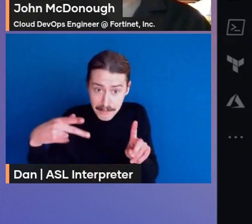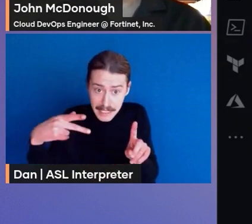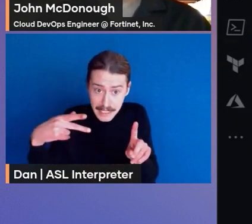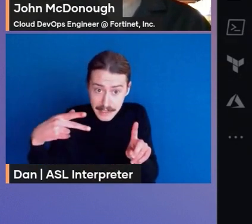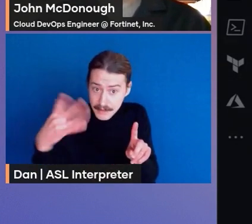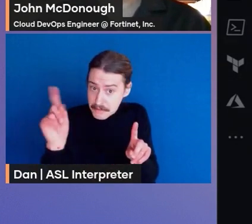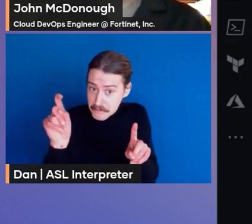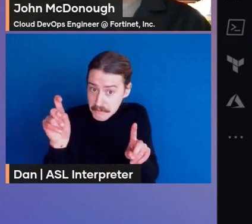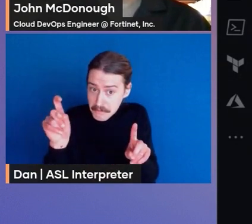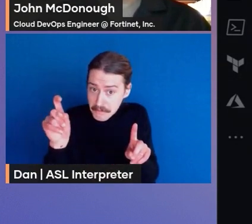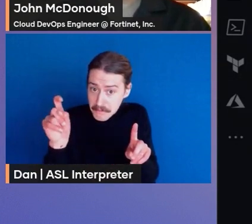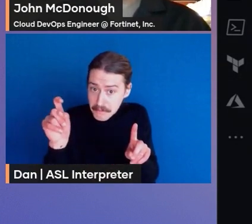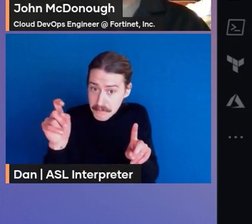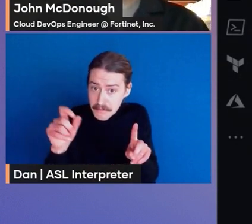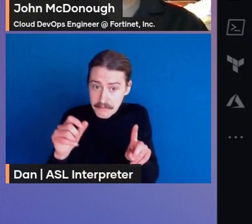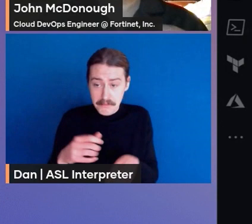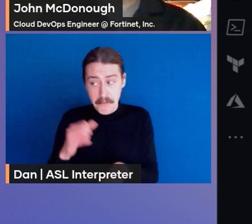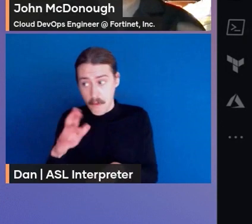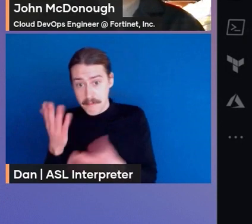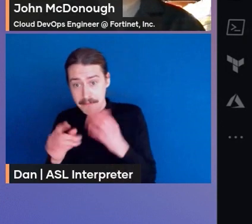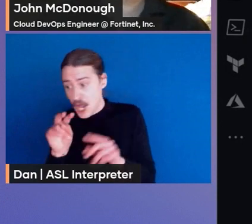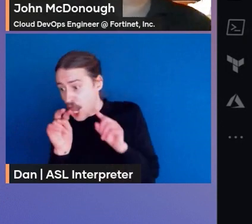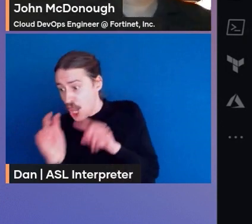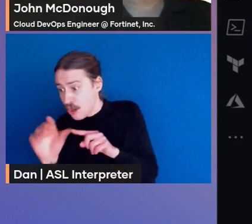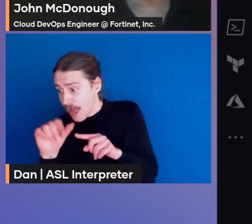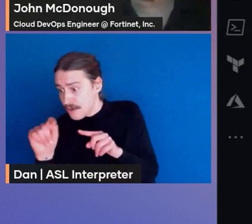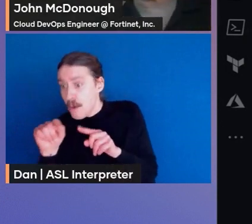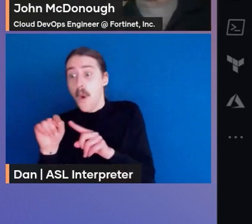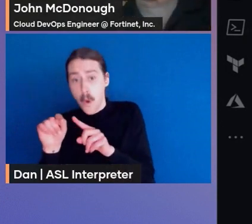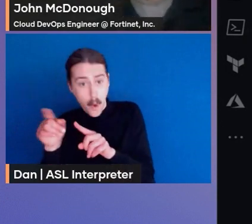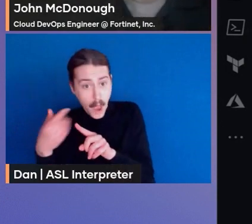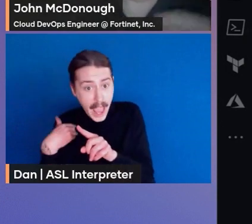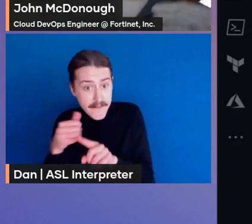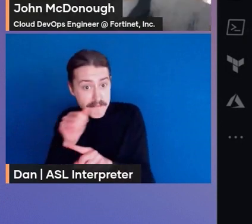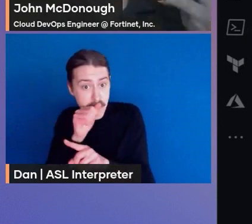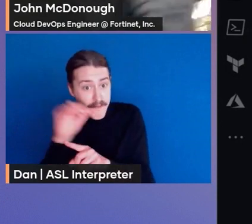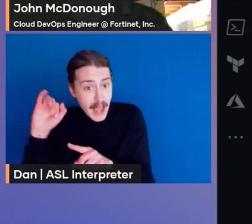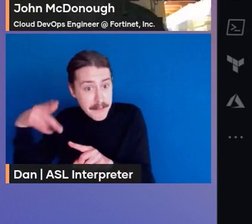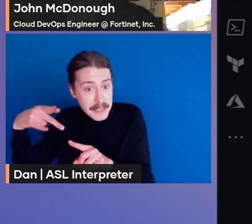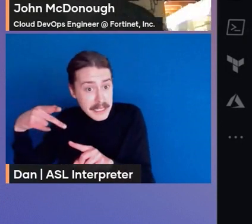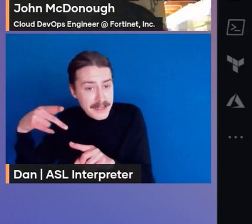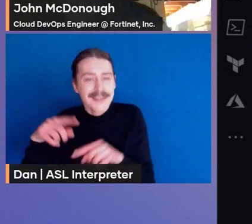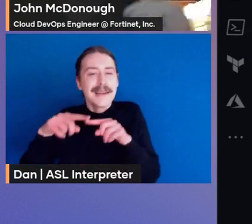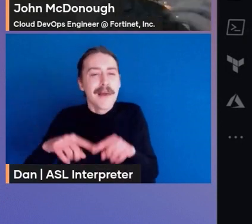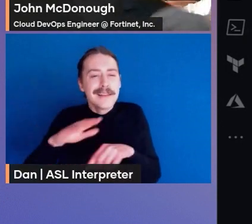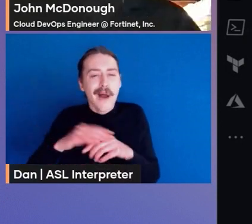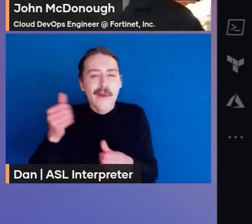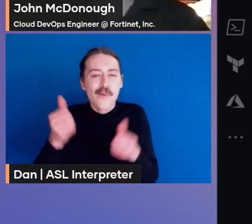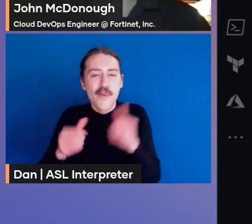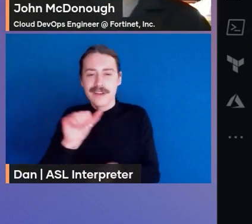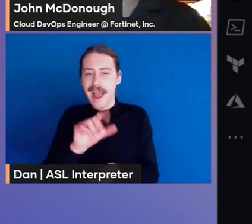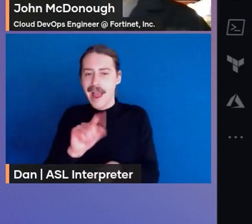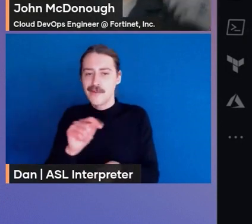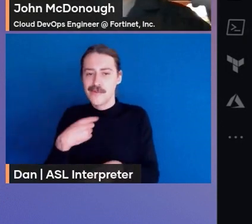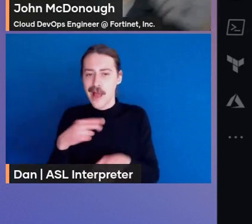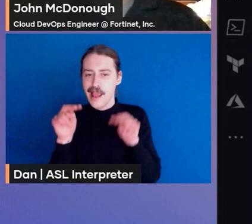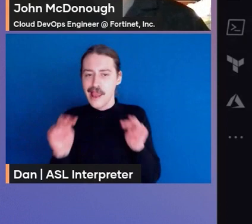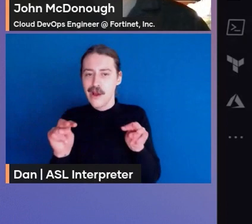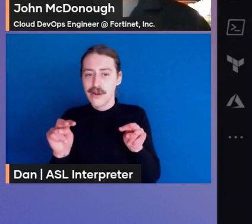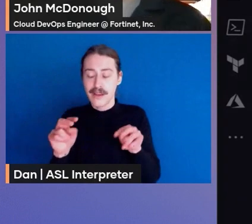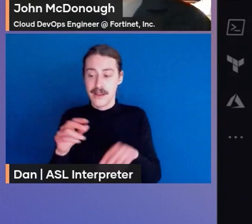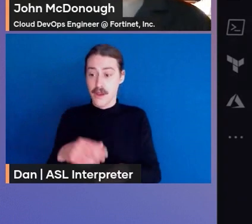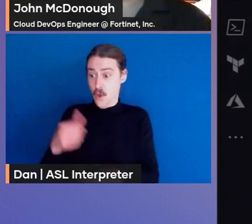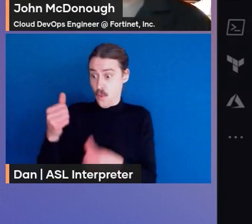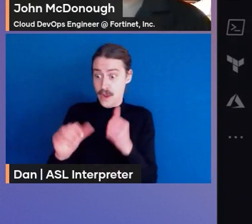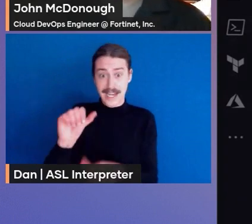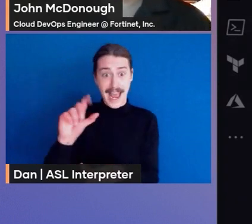is private IP address in there? And depending on which attribute exists, that's how I determine what object I'm going to make, what dynamic block